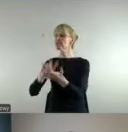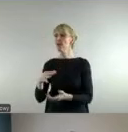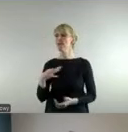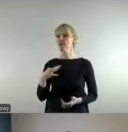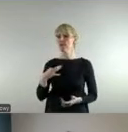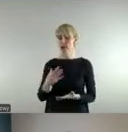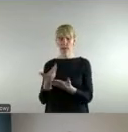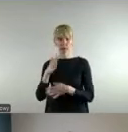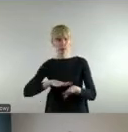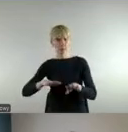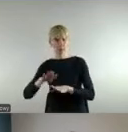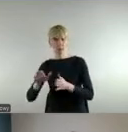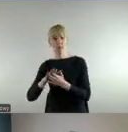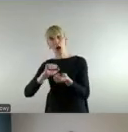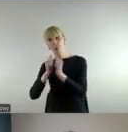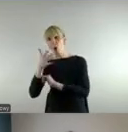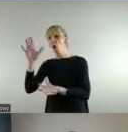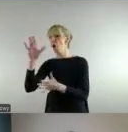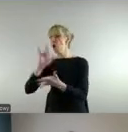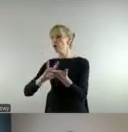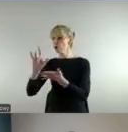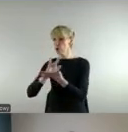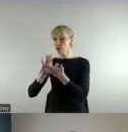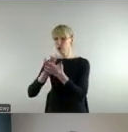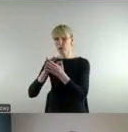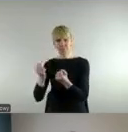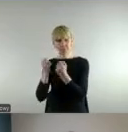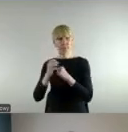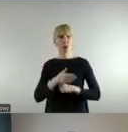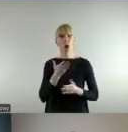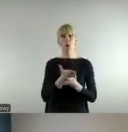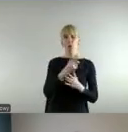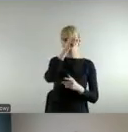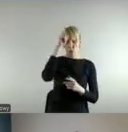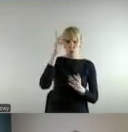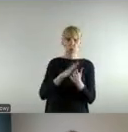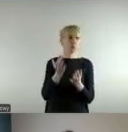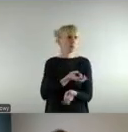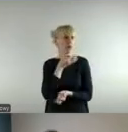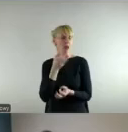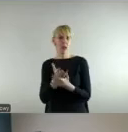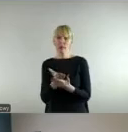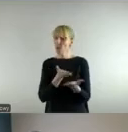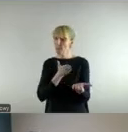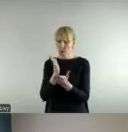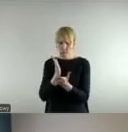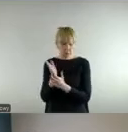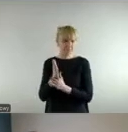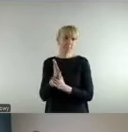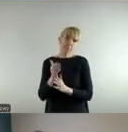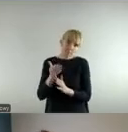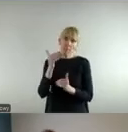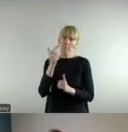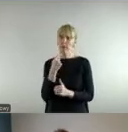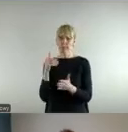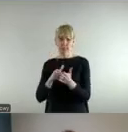And those who did best and needed less help from the helpers in the evacuation process had a wide network of friends and